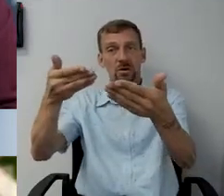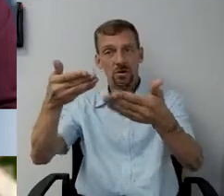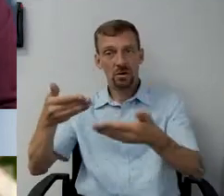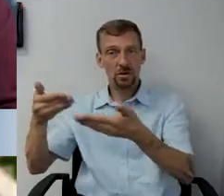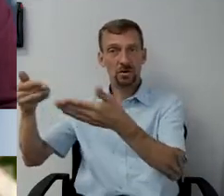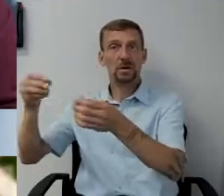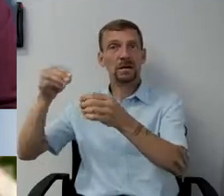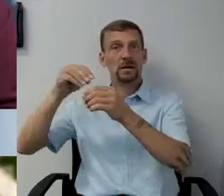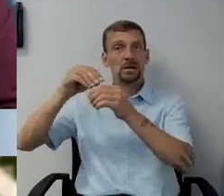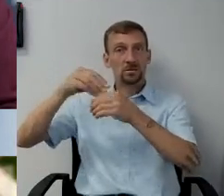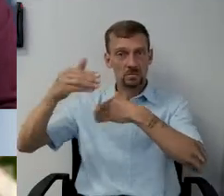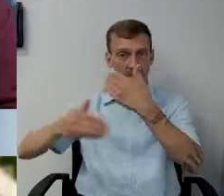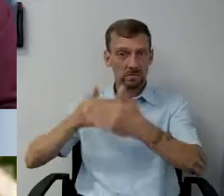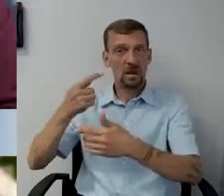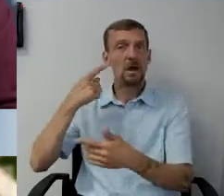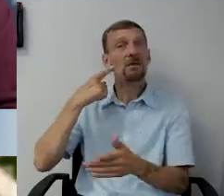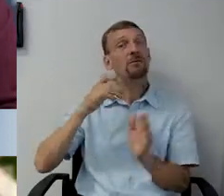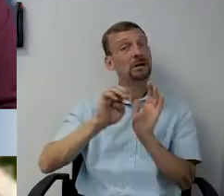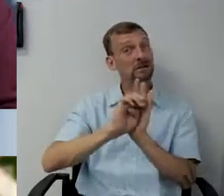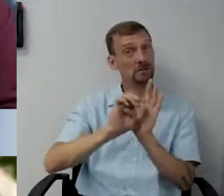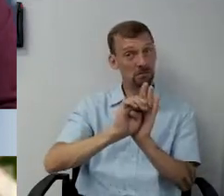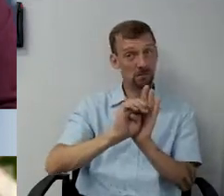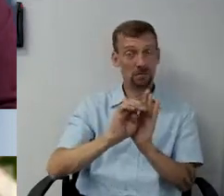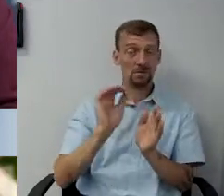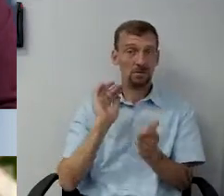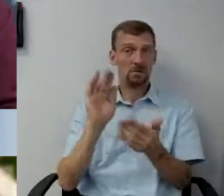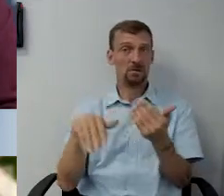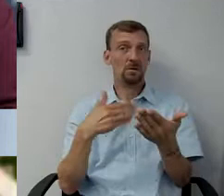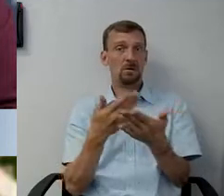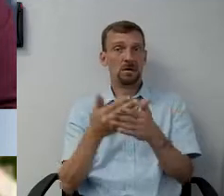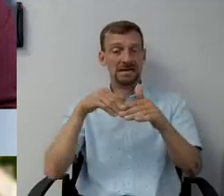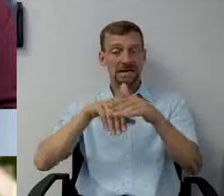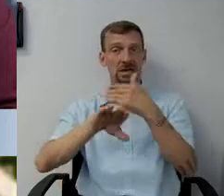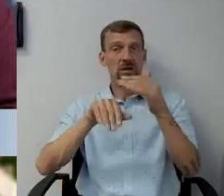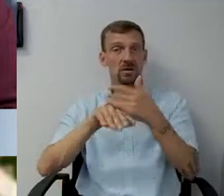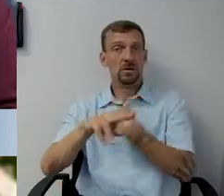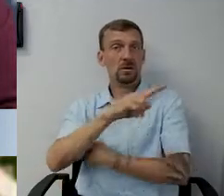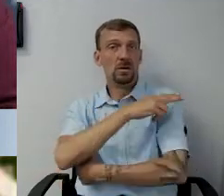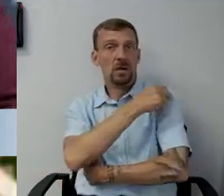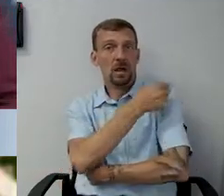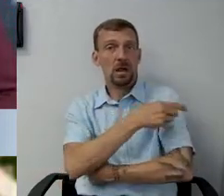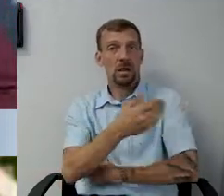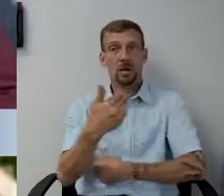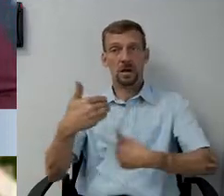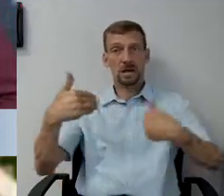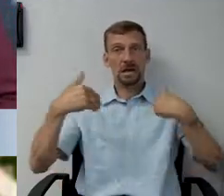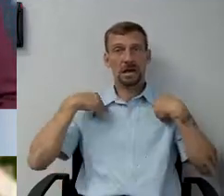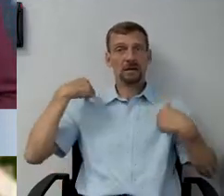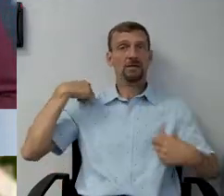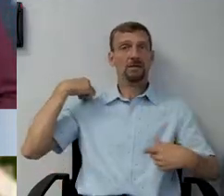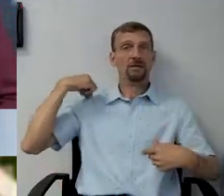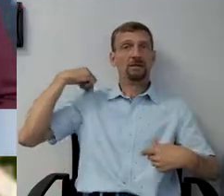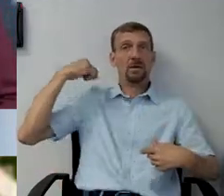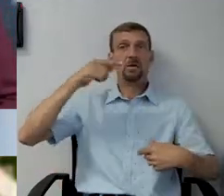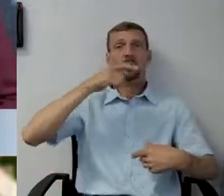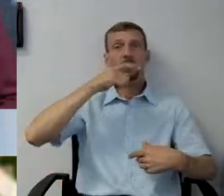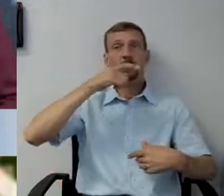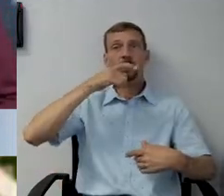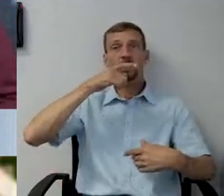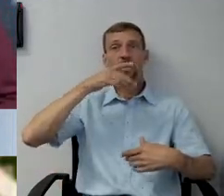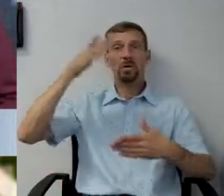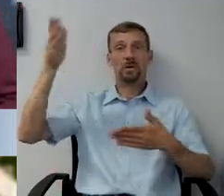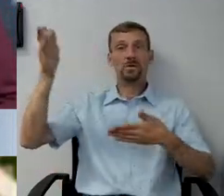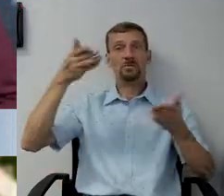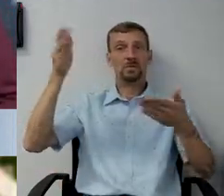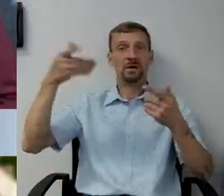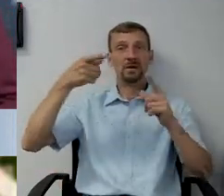into operations. For instance, all of our entrances into the hospital, we had volunteers who had been furloughed, like